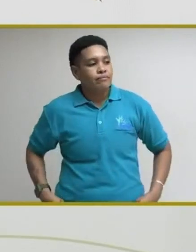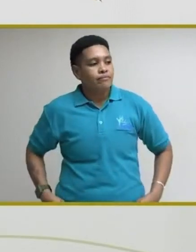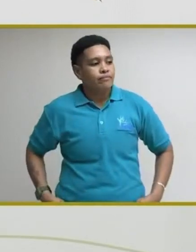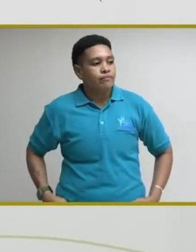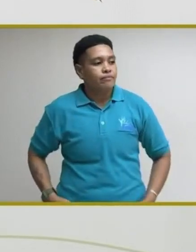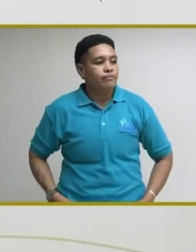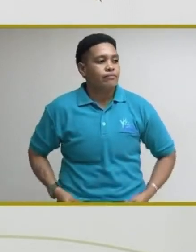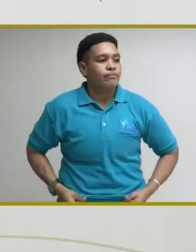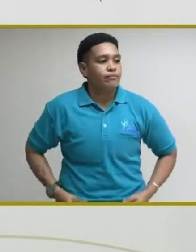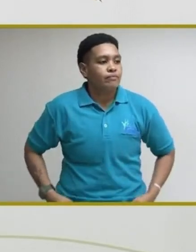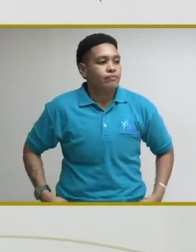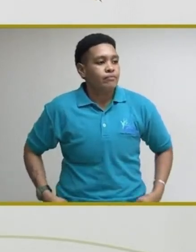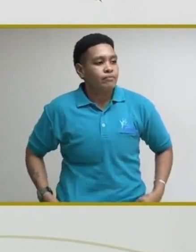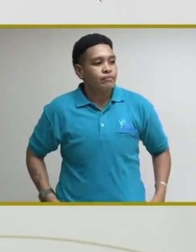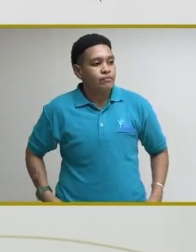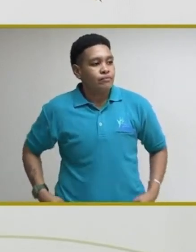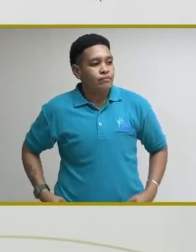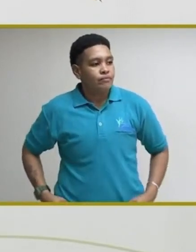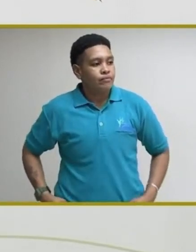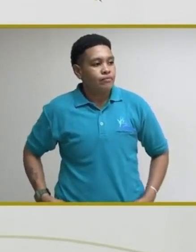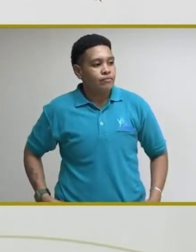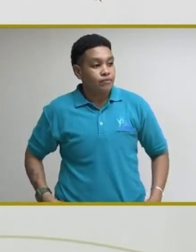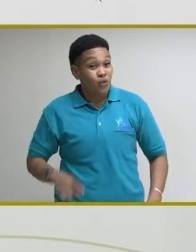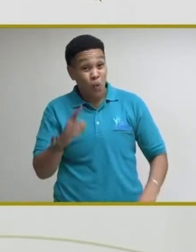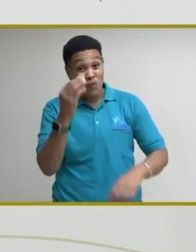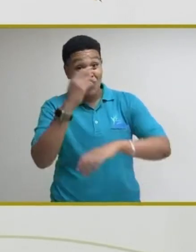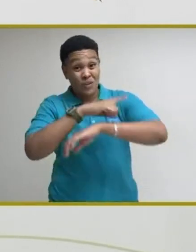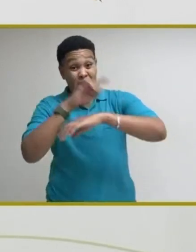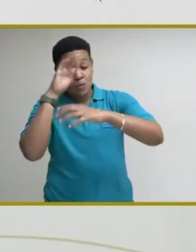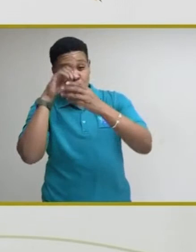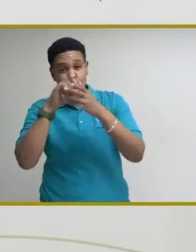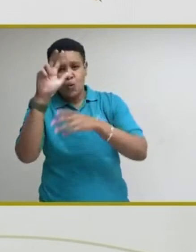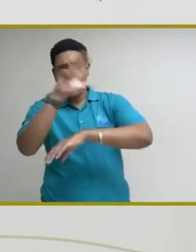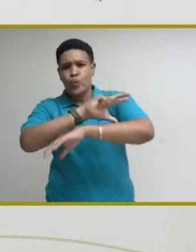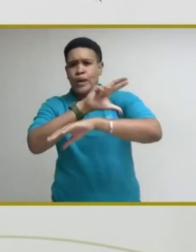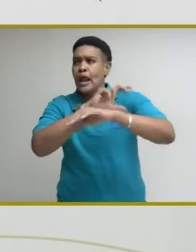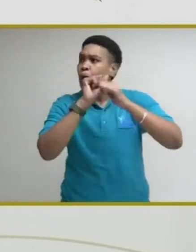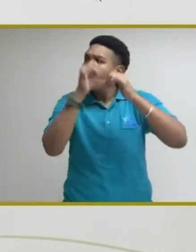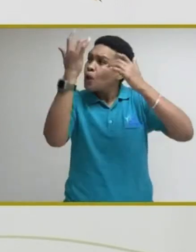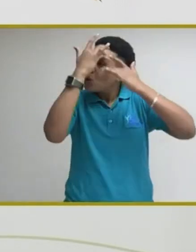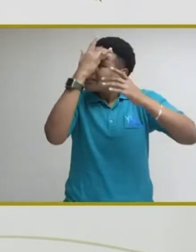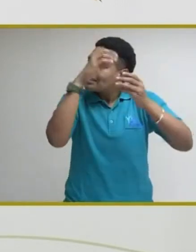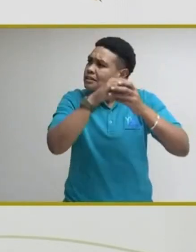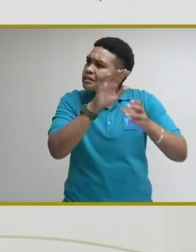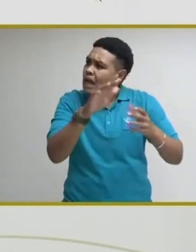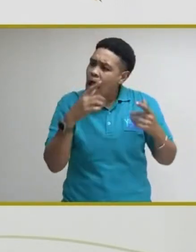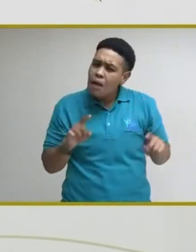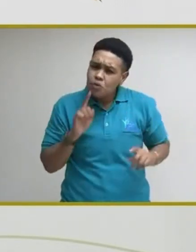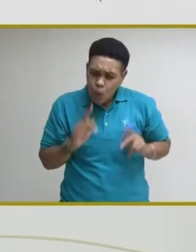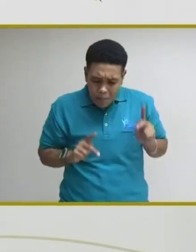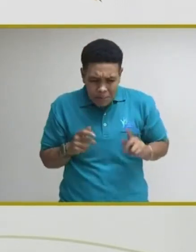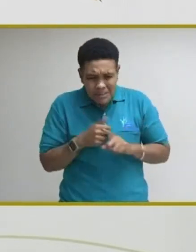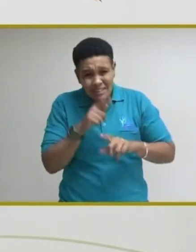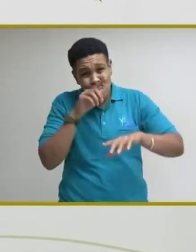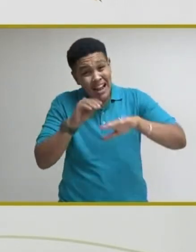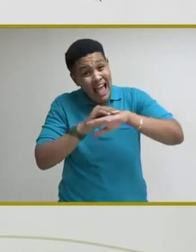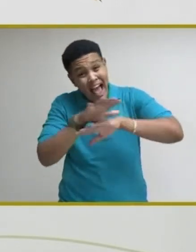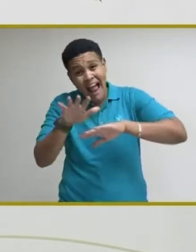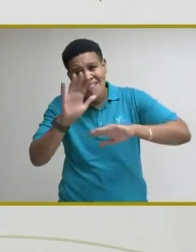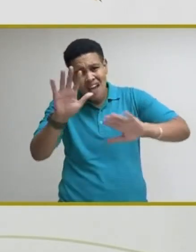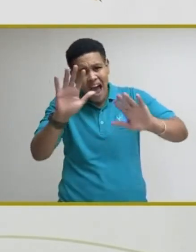days would include 3 days without symptoms. So persons are